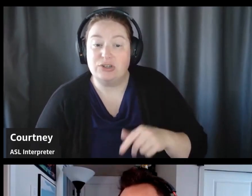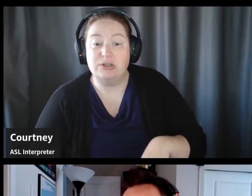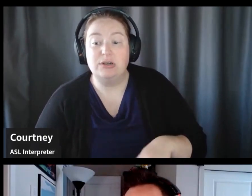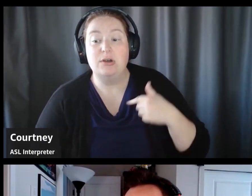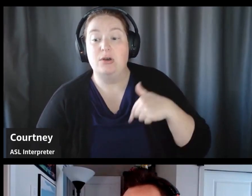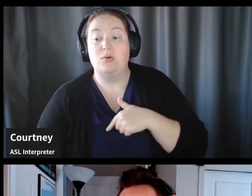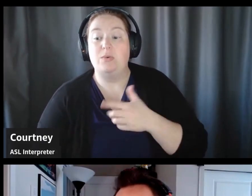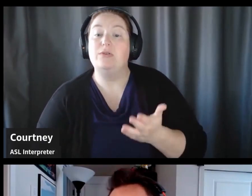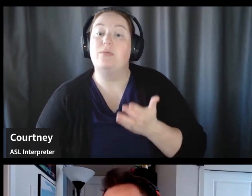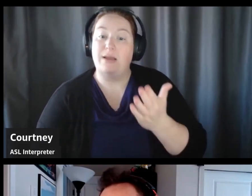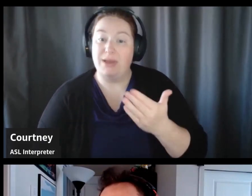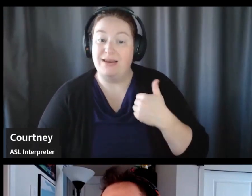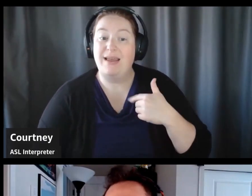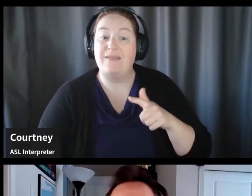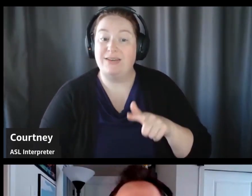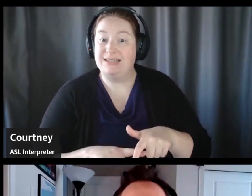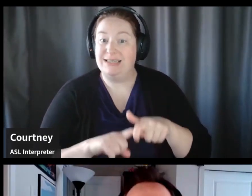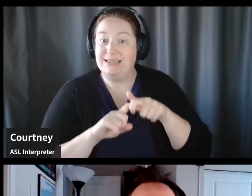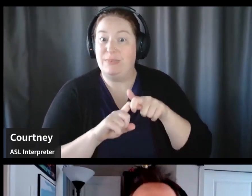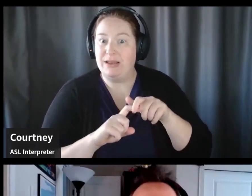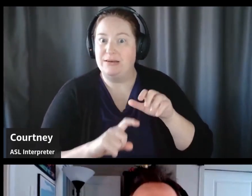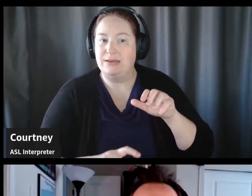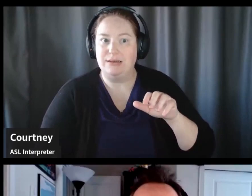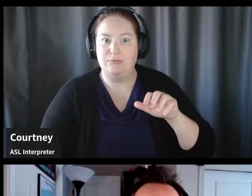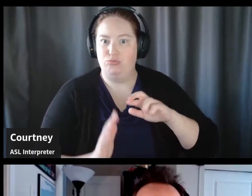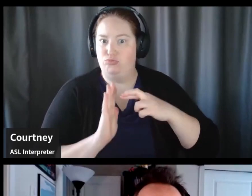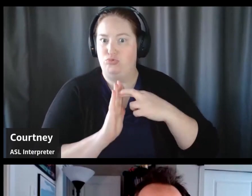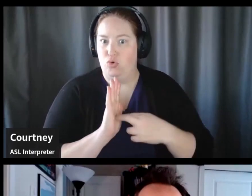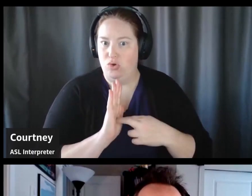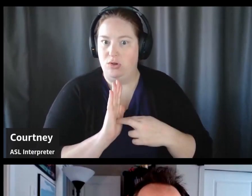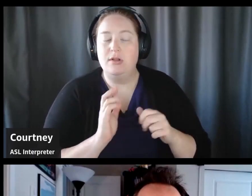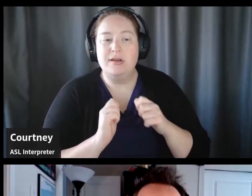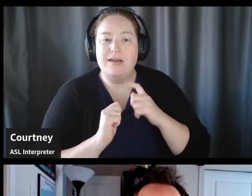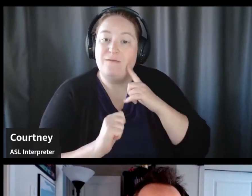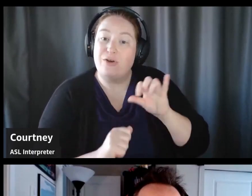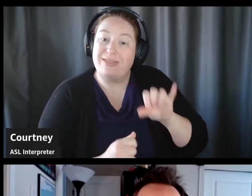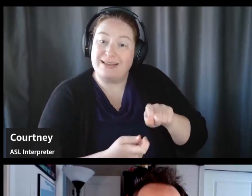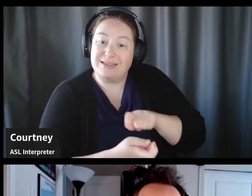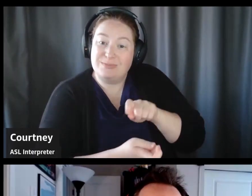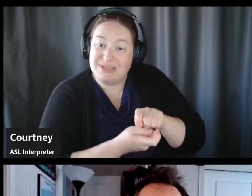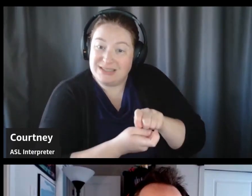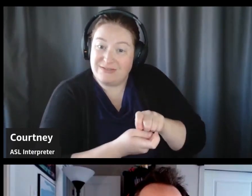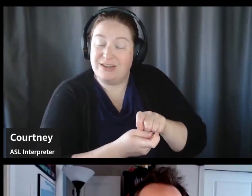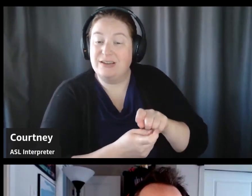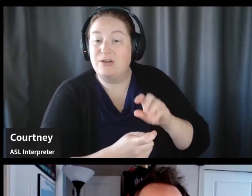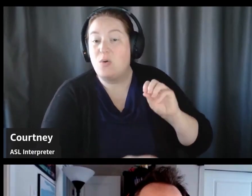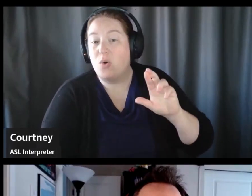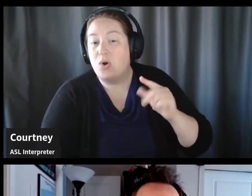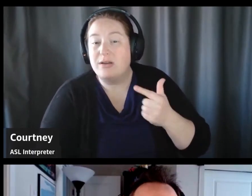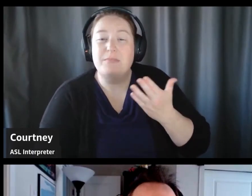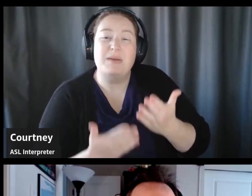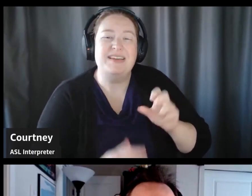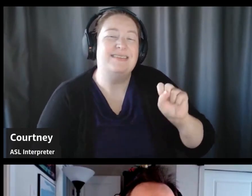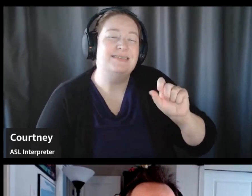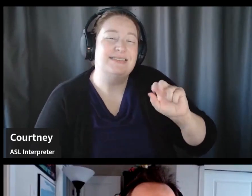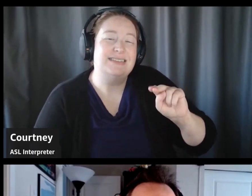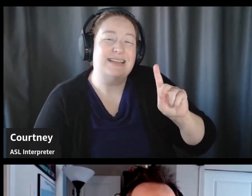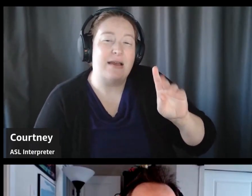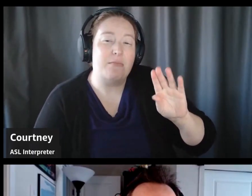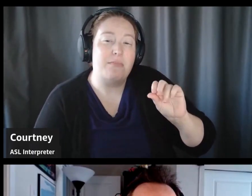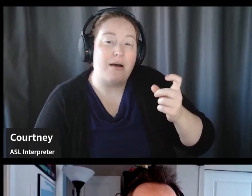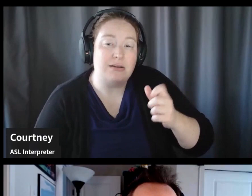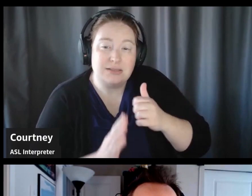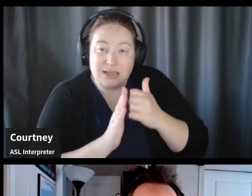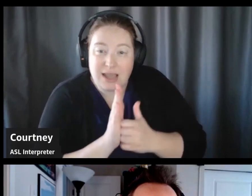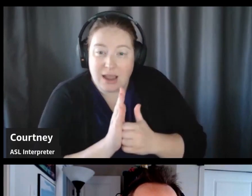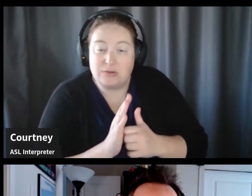recommend that you have a suspended OU, right? And in those particular organization unit, you might have like certain sandbox accounts where an employee might have